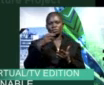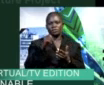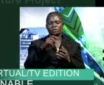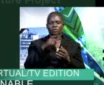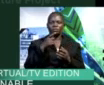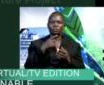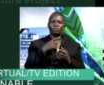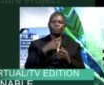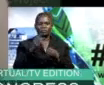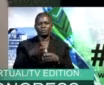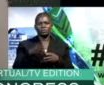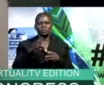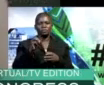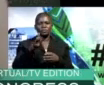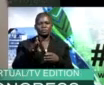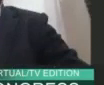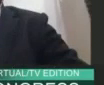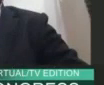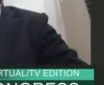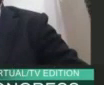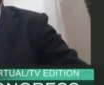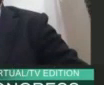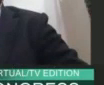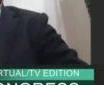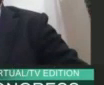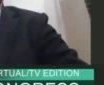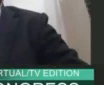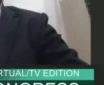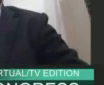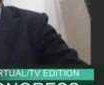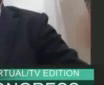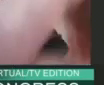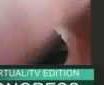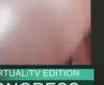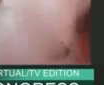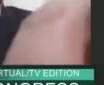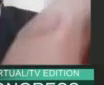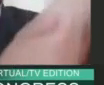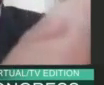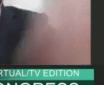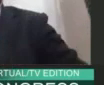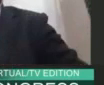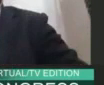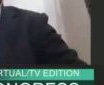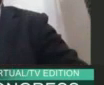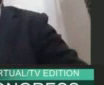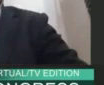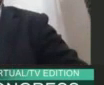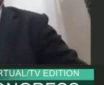Iroche, please, you have the floor. Moderator, this indeed is a bunch of